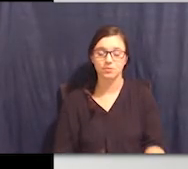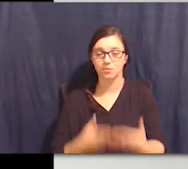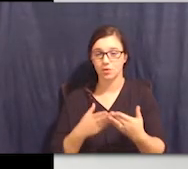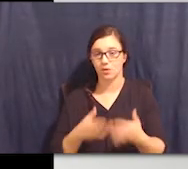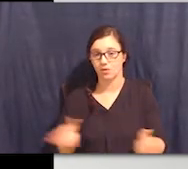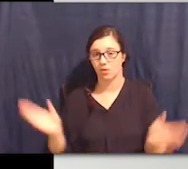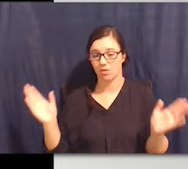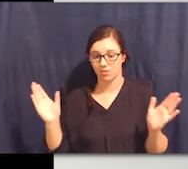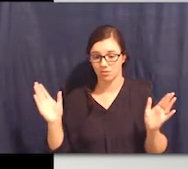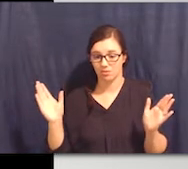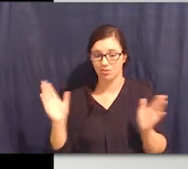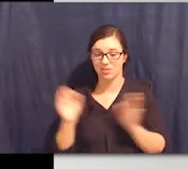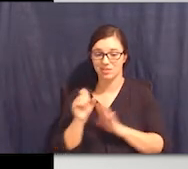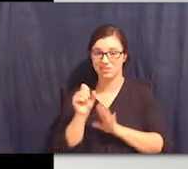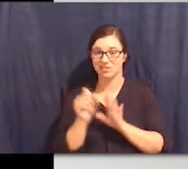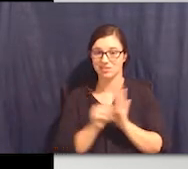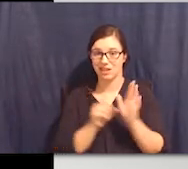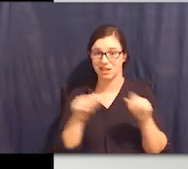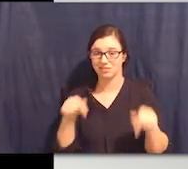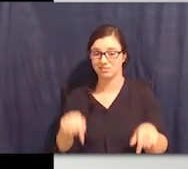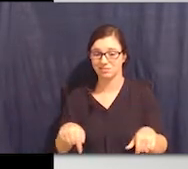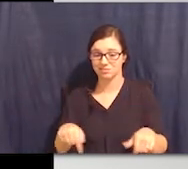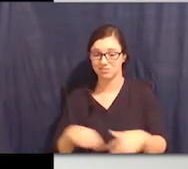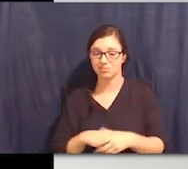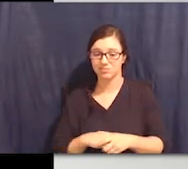Overall, as a state,